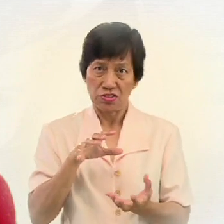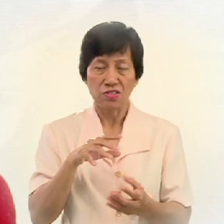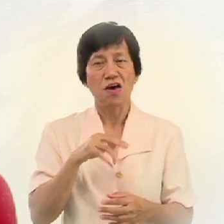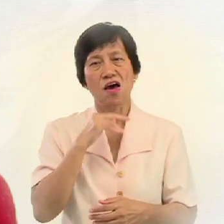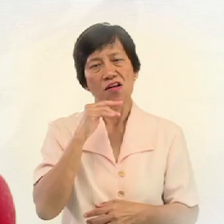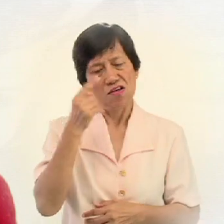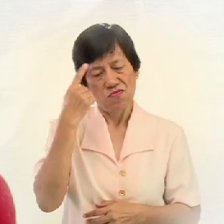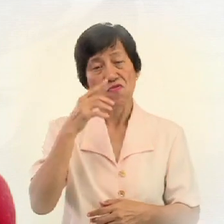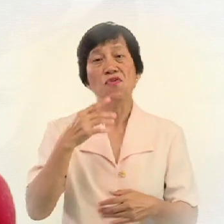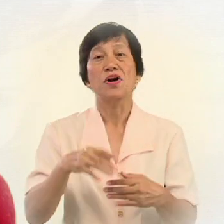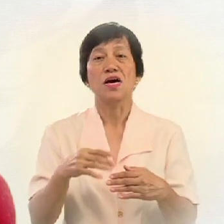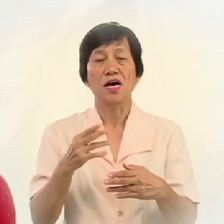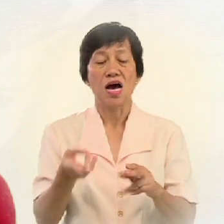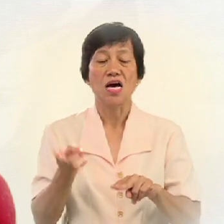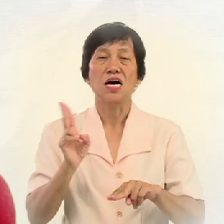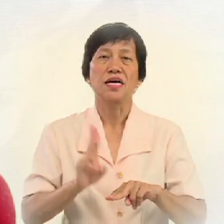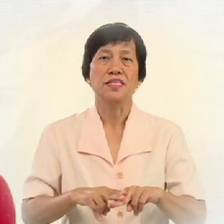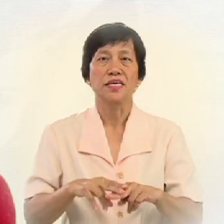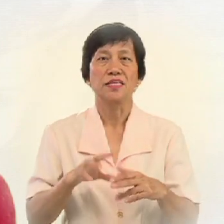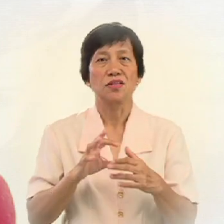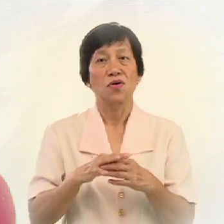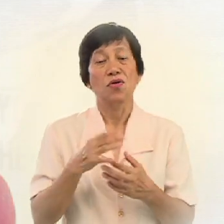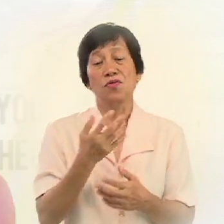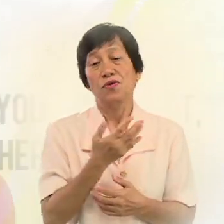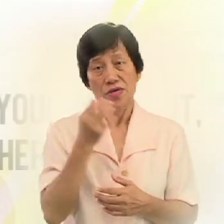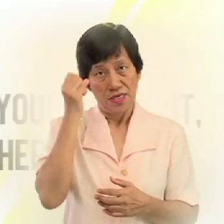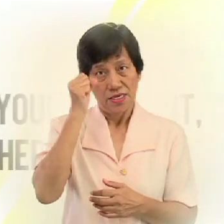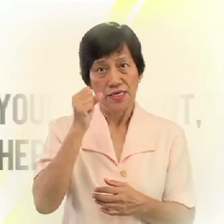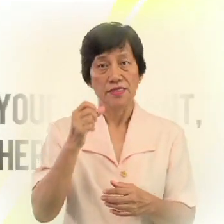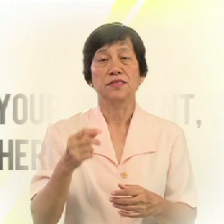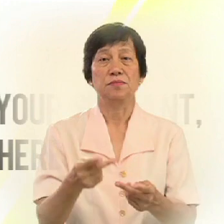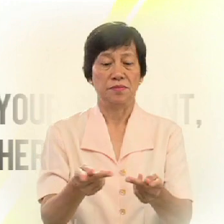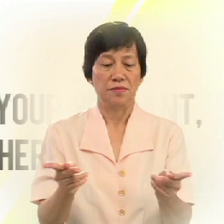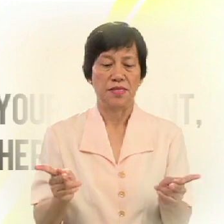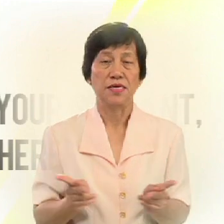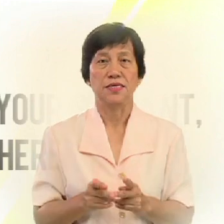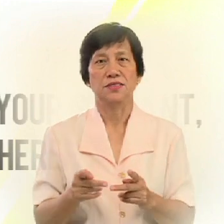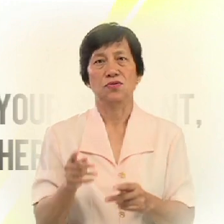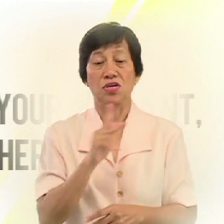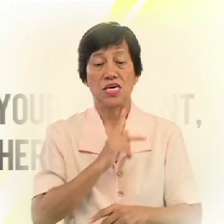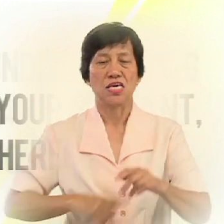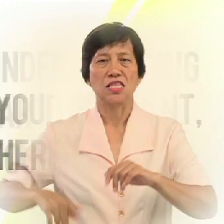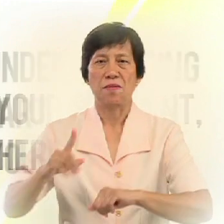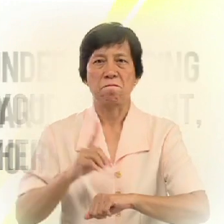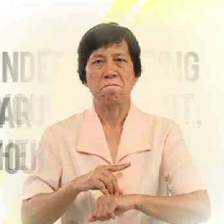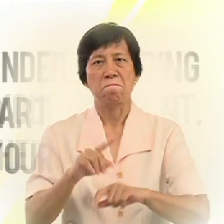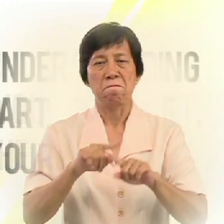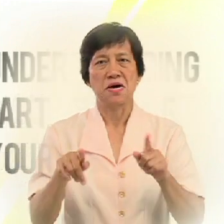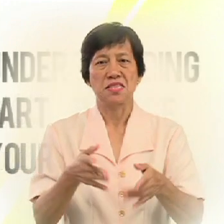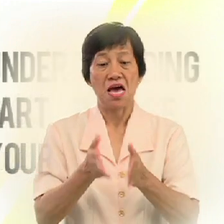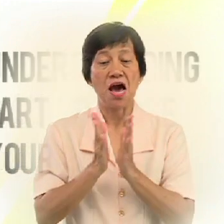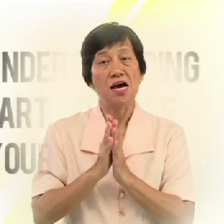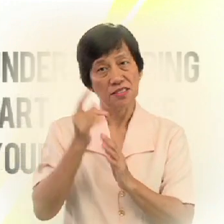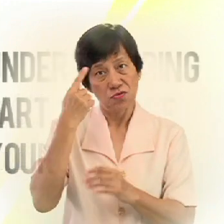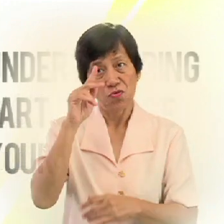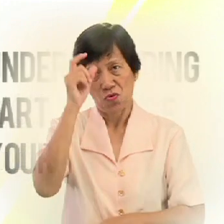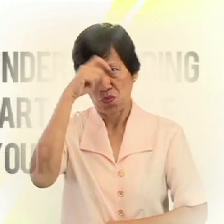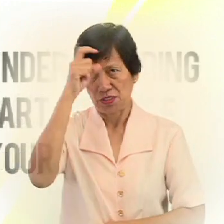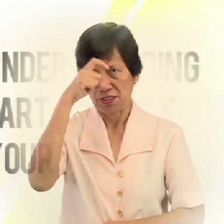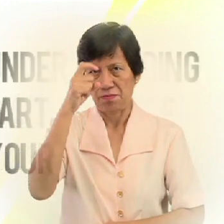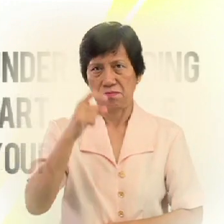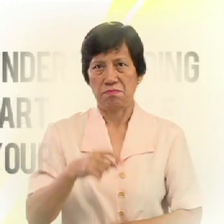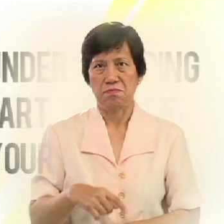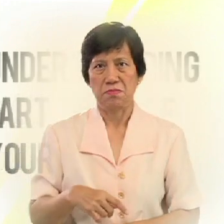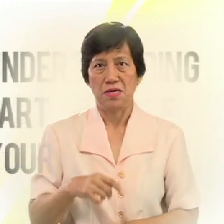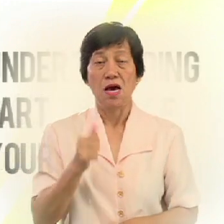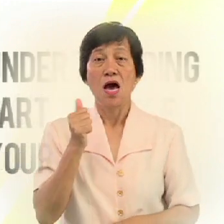an extension of his territory. He asked for wisdom, a heart